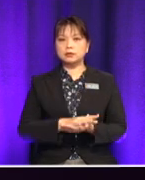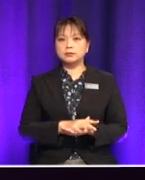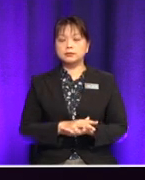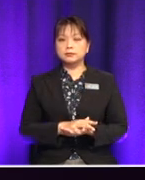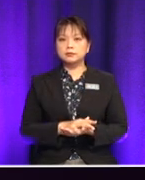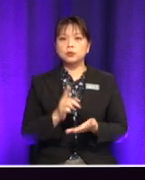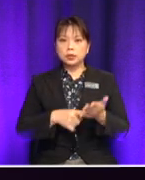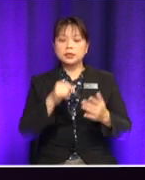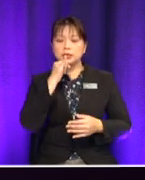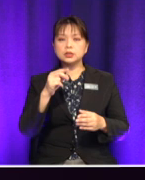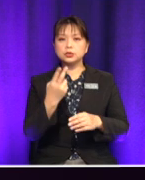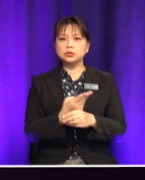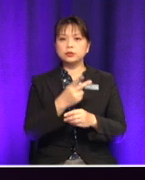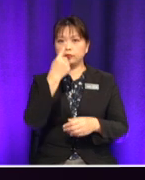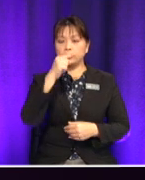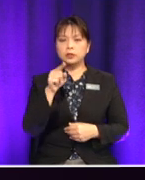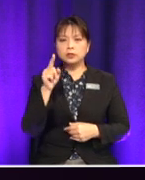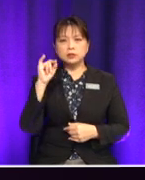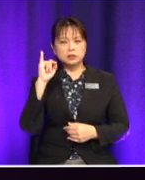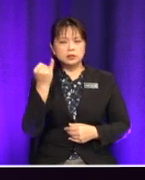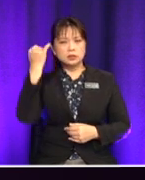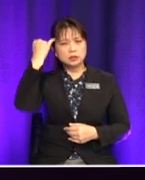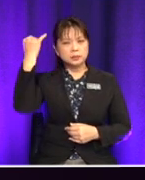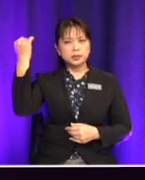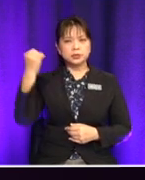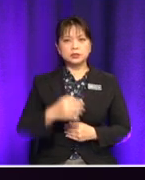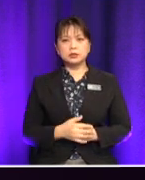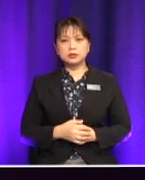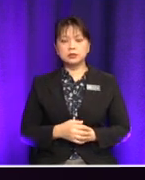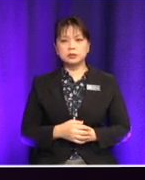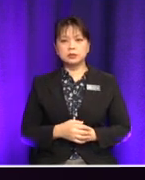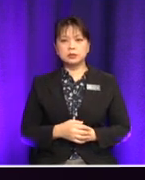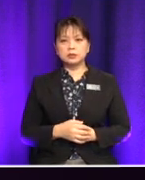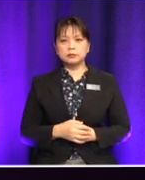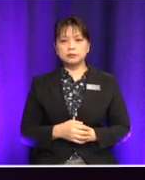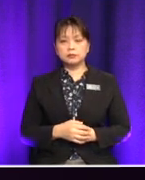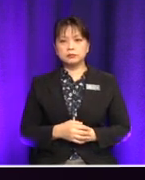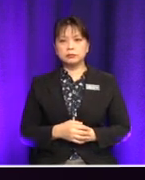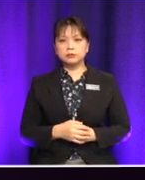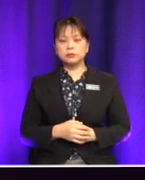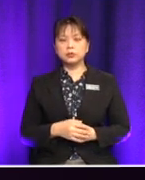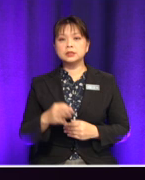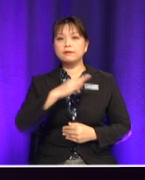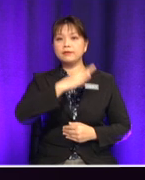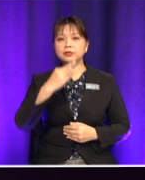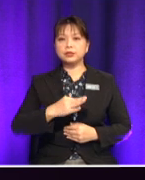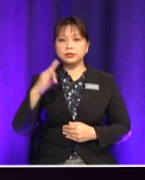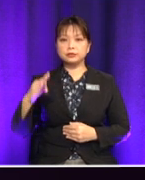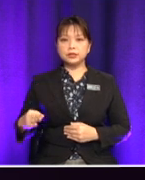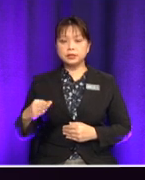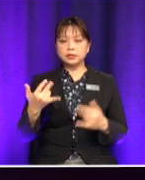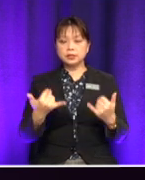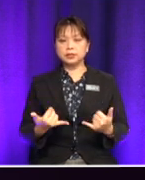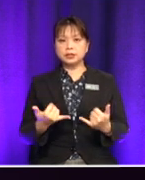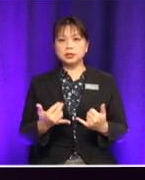know. Just imagine what it's like where we live. There are loads of factories around here. You're right.